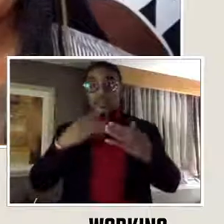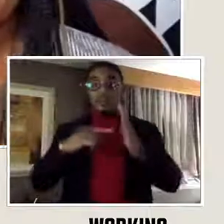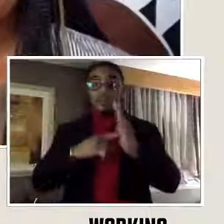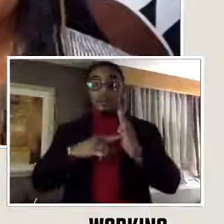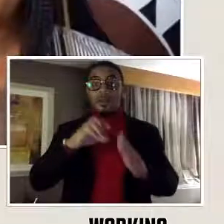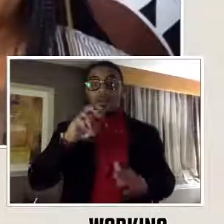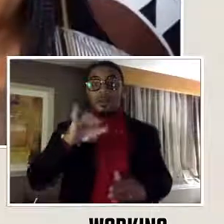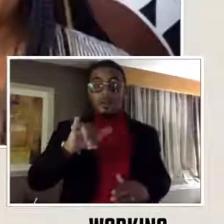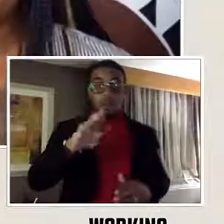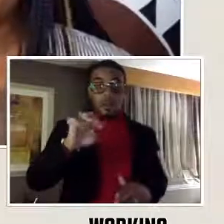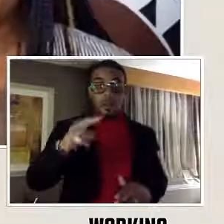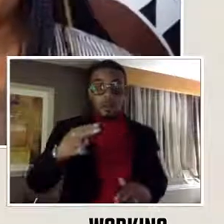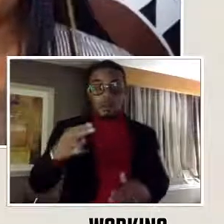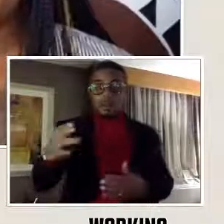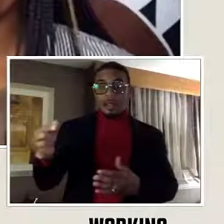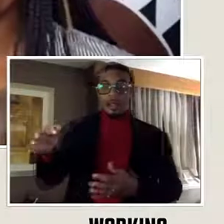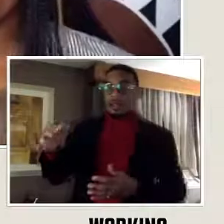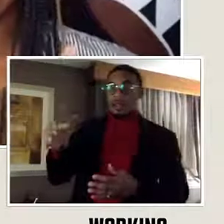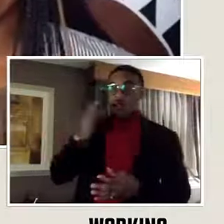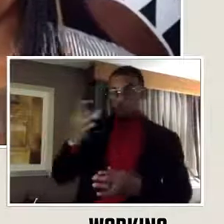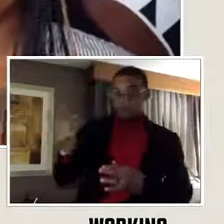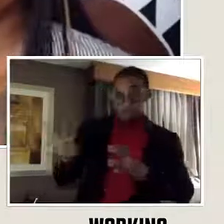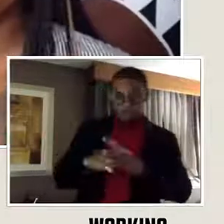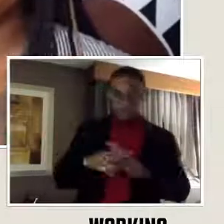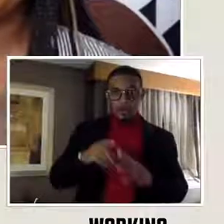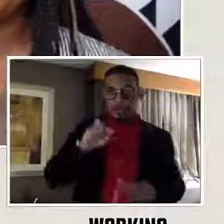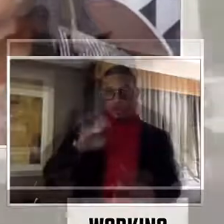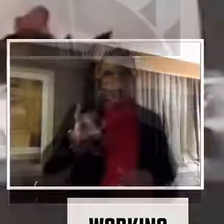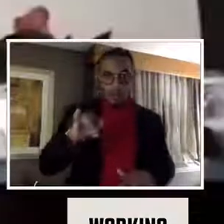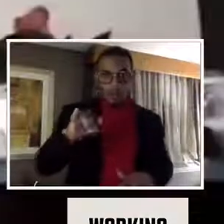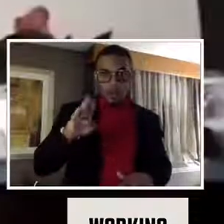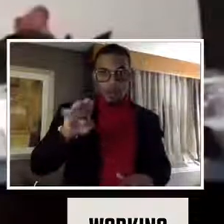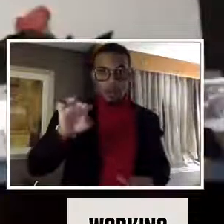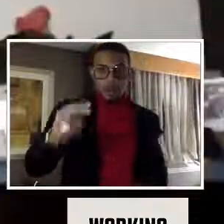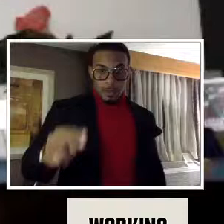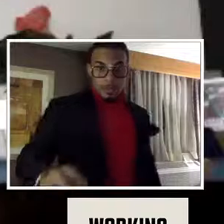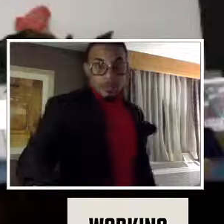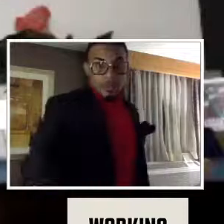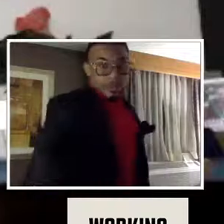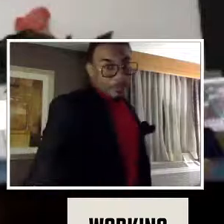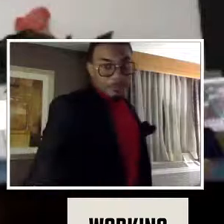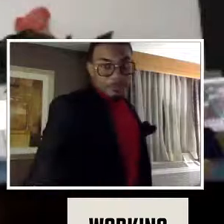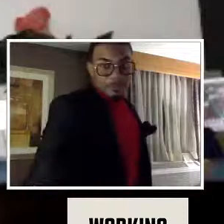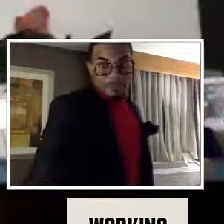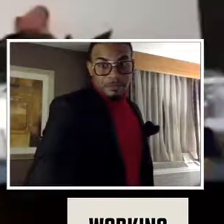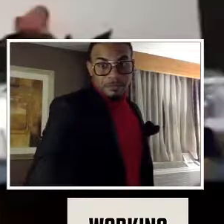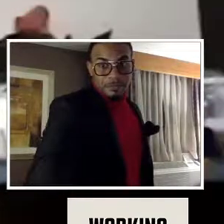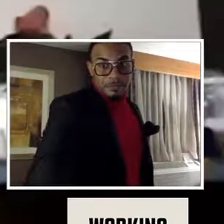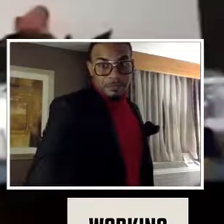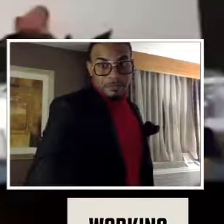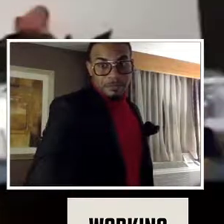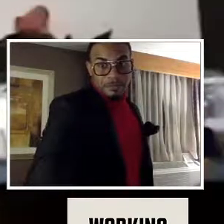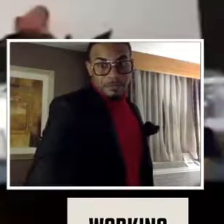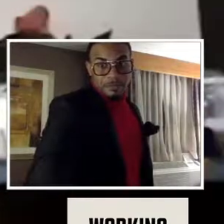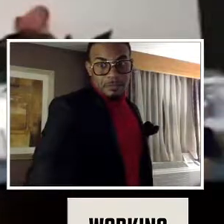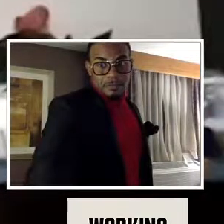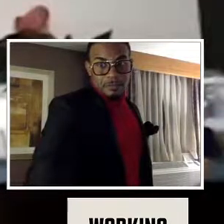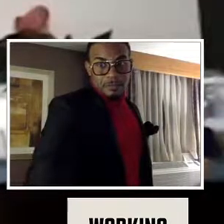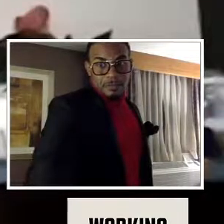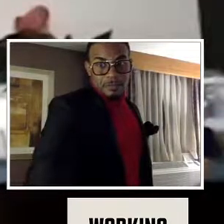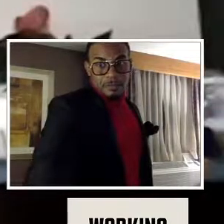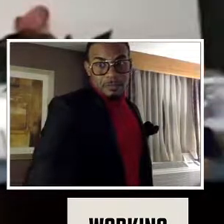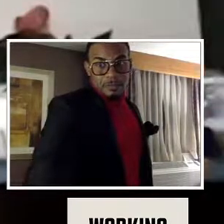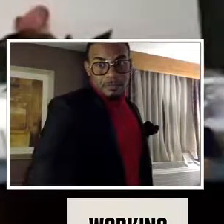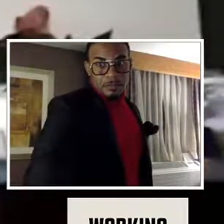Representative Cori Bush, incoming Representative Cori Bush. Now, that was incredible. I don't know about you, but that